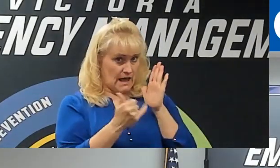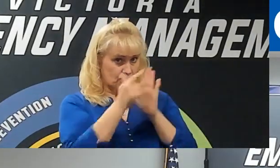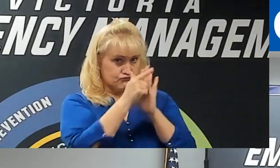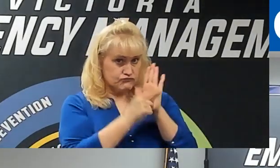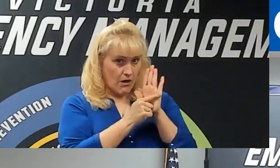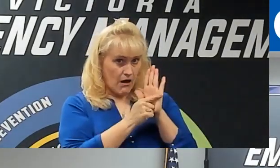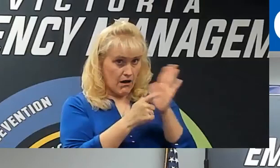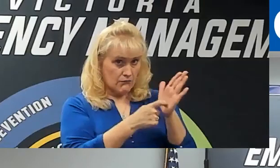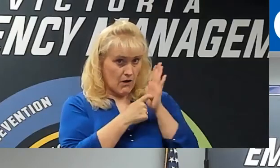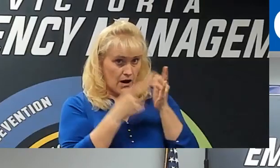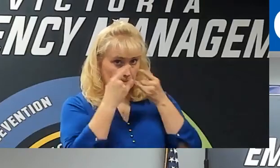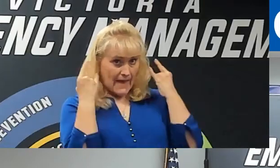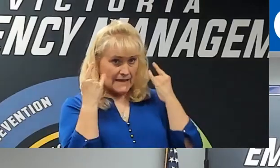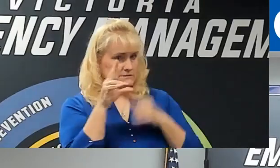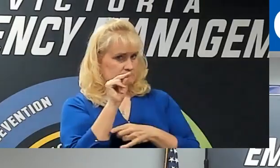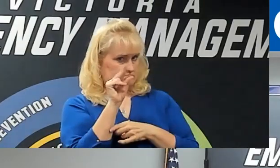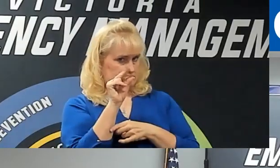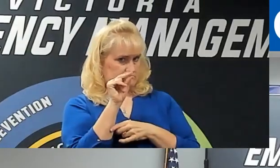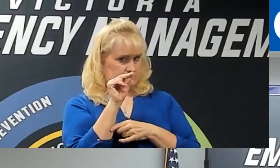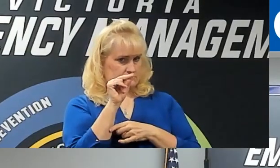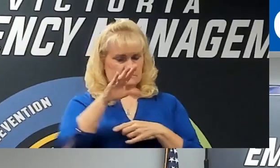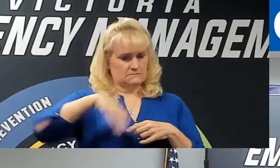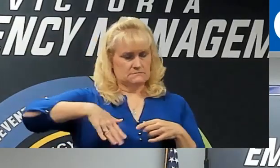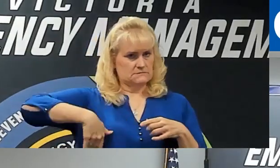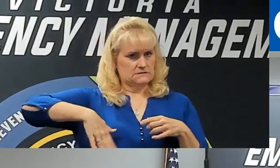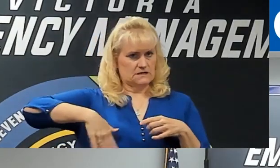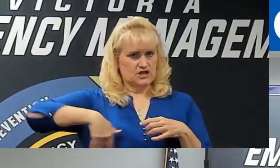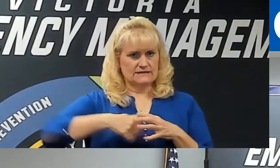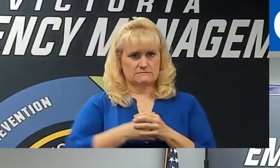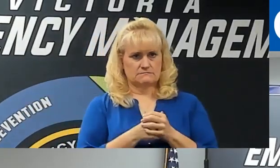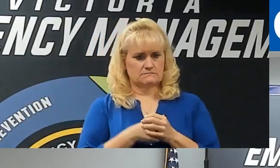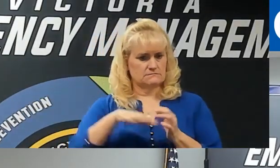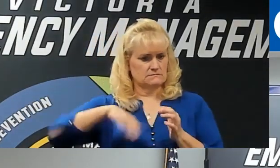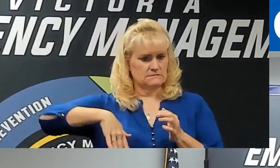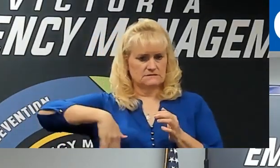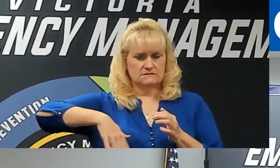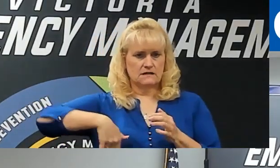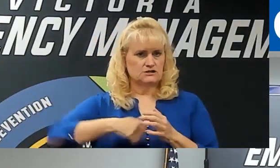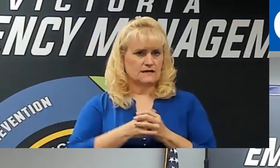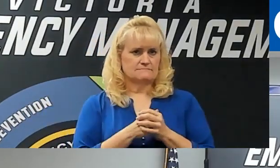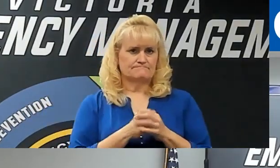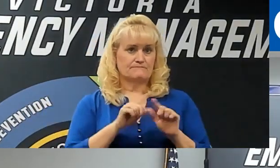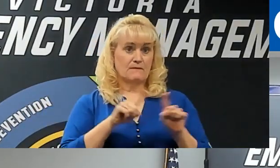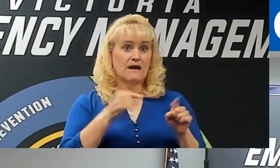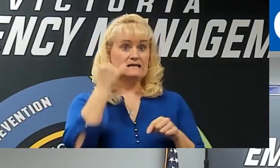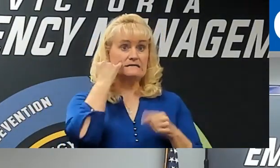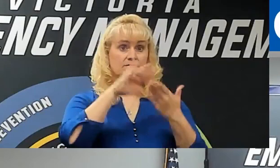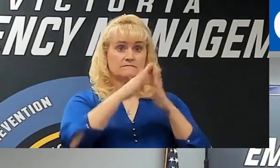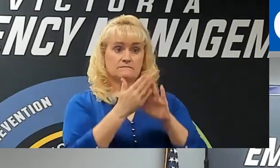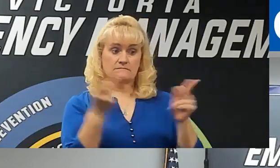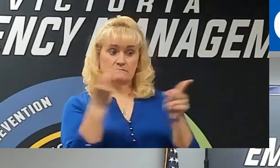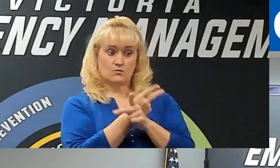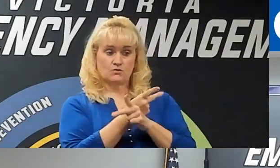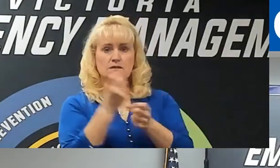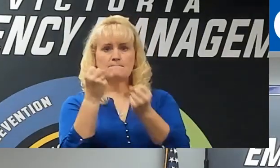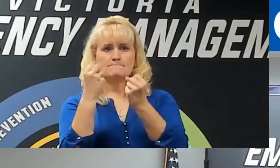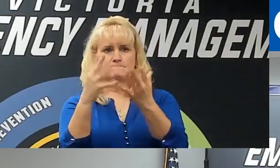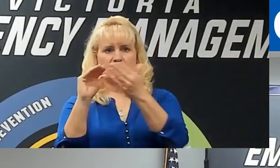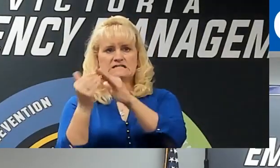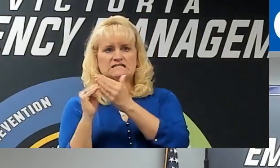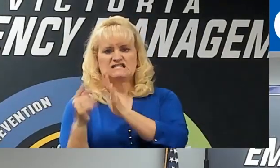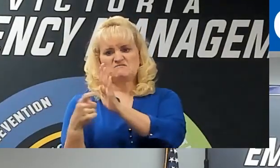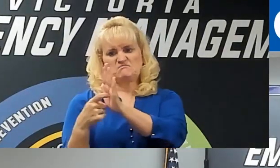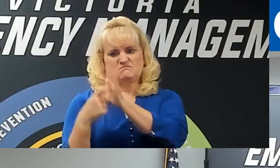what they're talking about, and I back that right now. But I'm telling you that if it gets worse, a lot of cities have made it